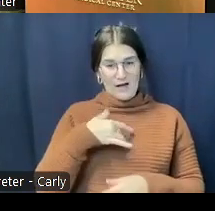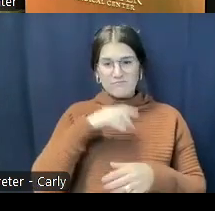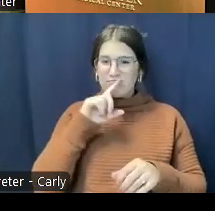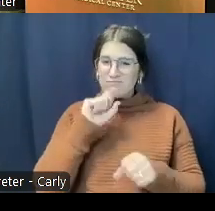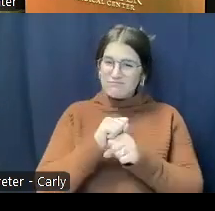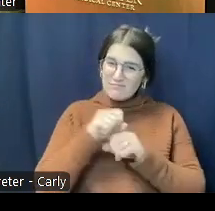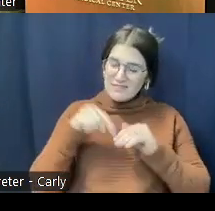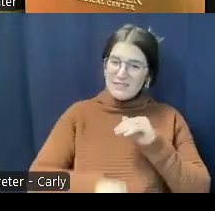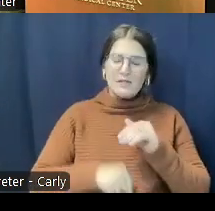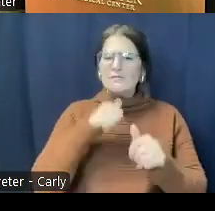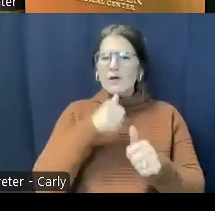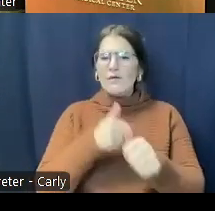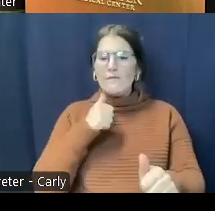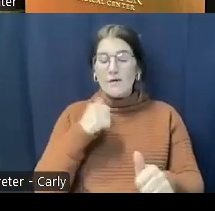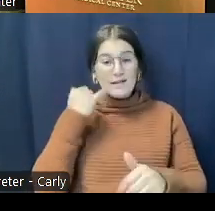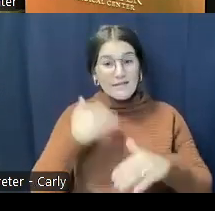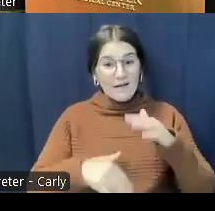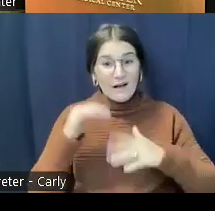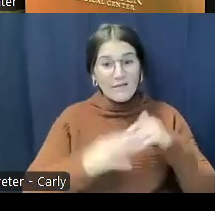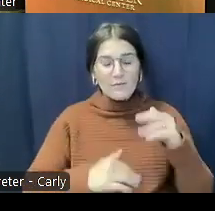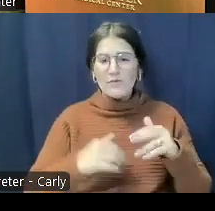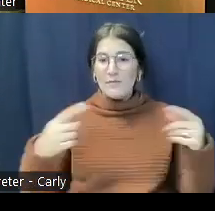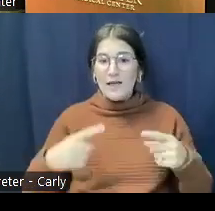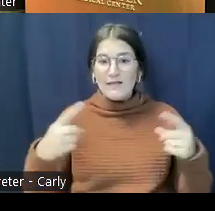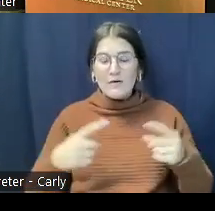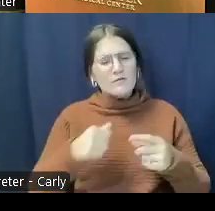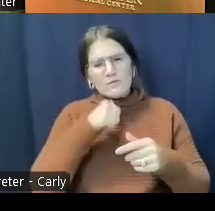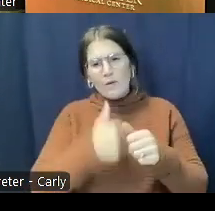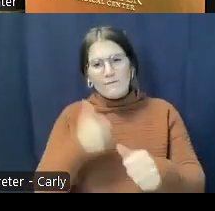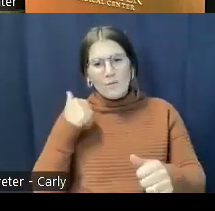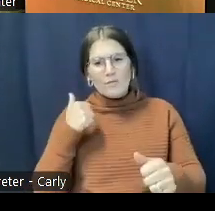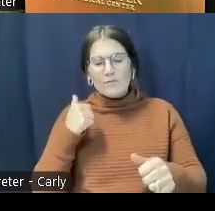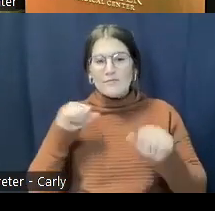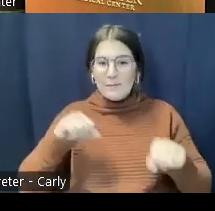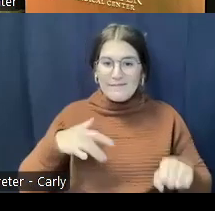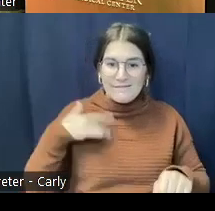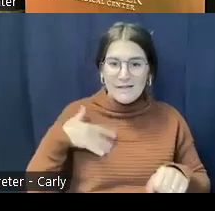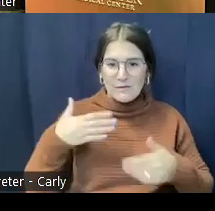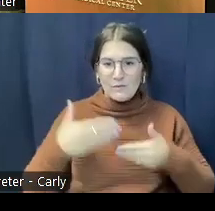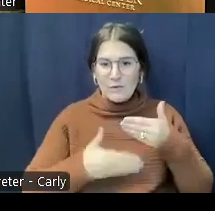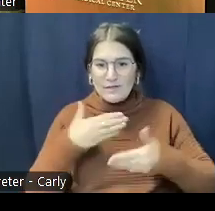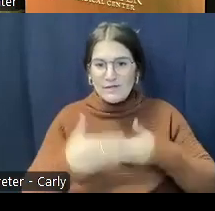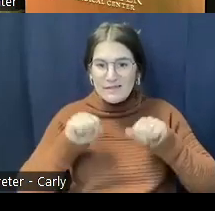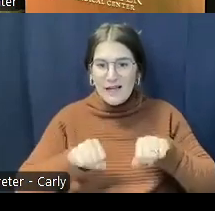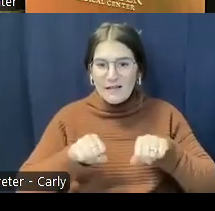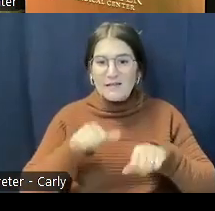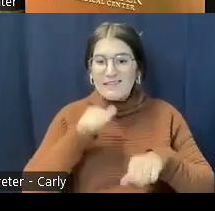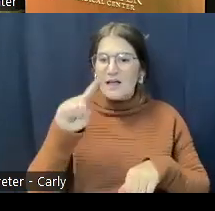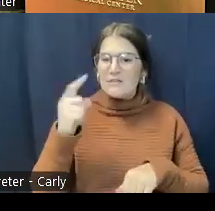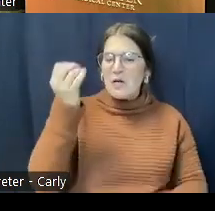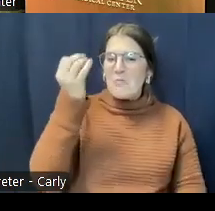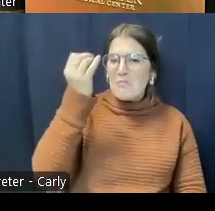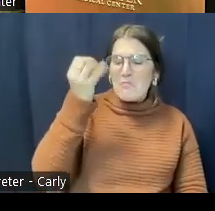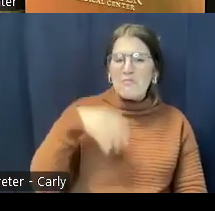not avoid it just because it's uncomfortable or even painful. So these feelings can be felt and processed and not just thought about